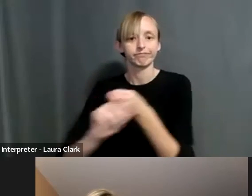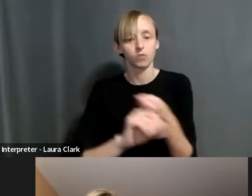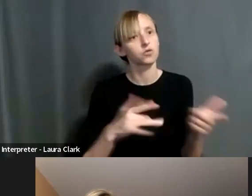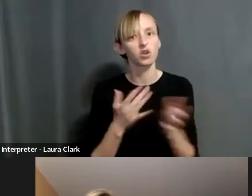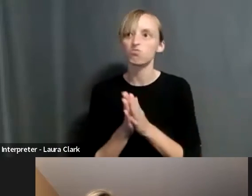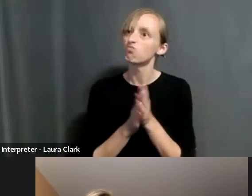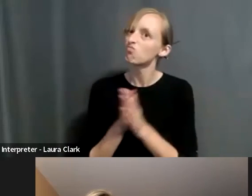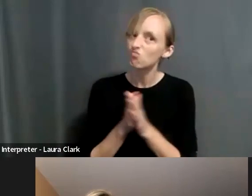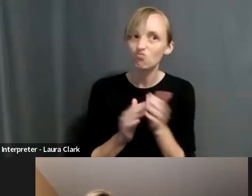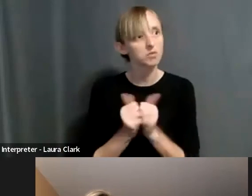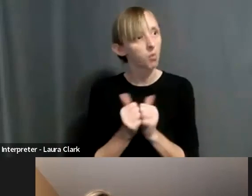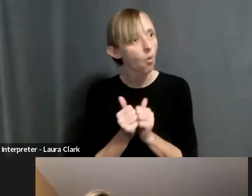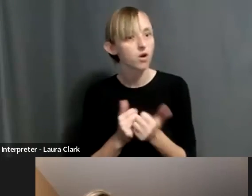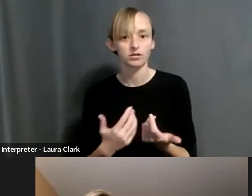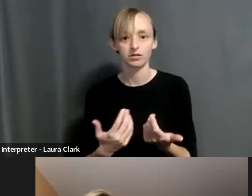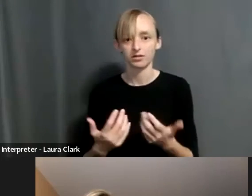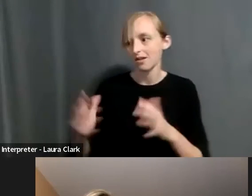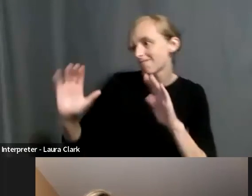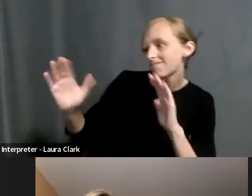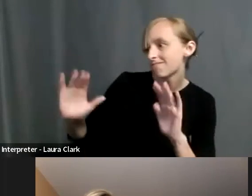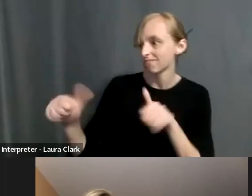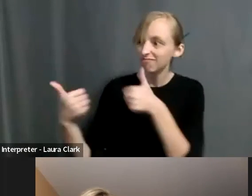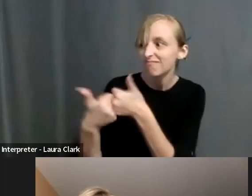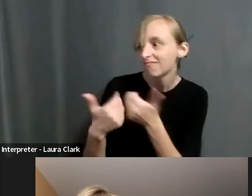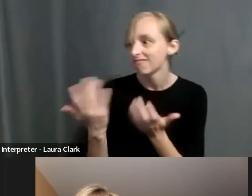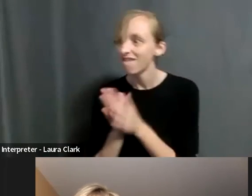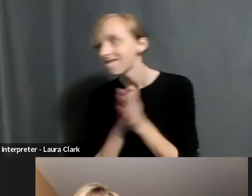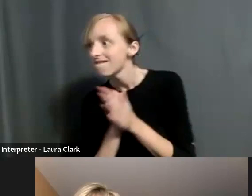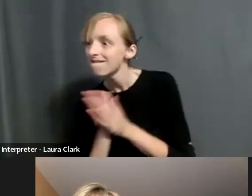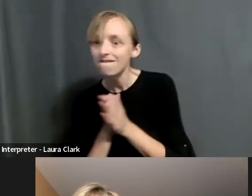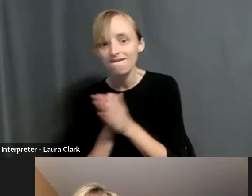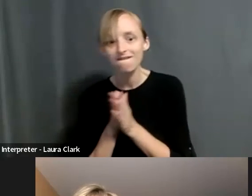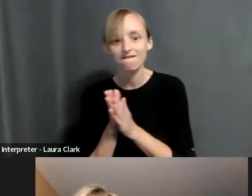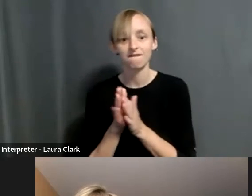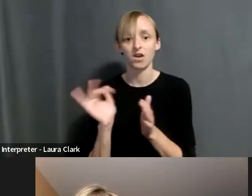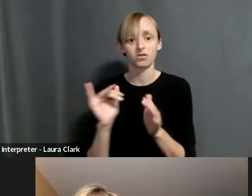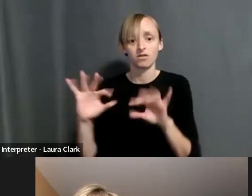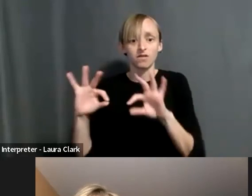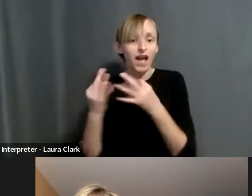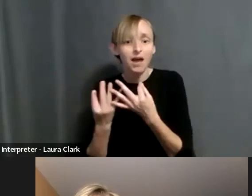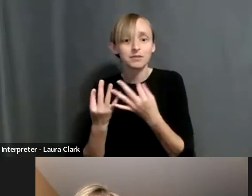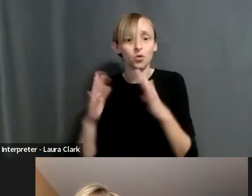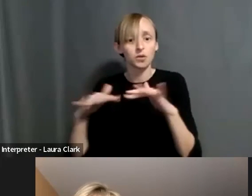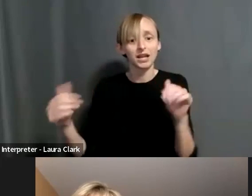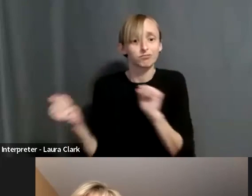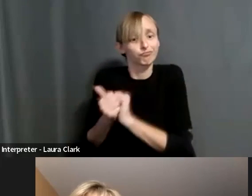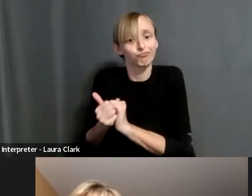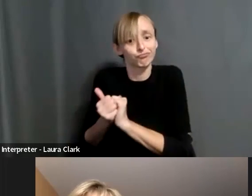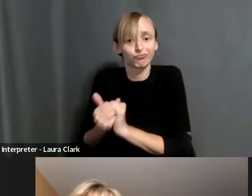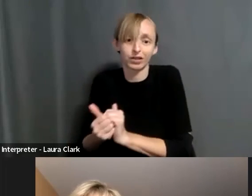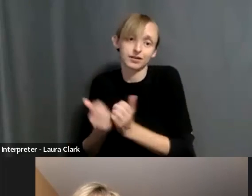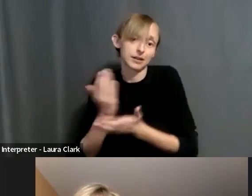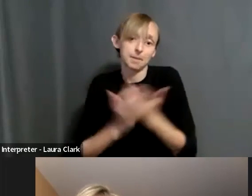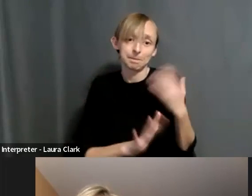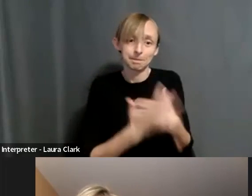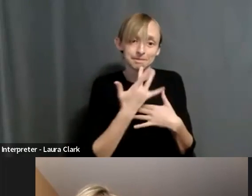and competitiveness too. And then also just spending more time with your family and kids, if that's what you're looking for.